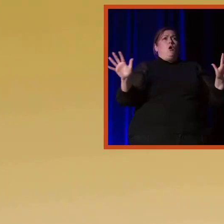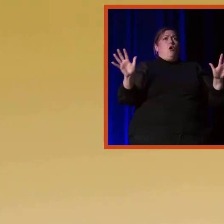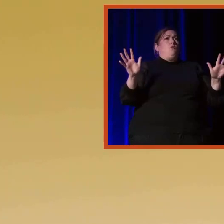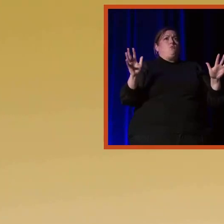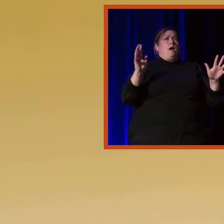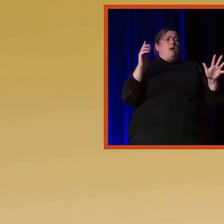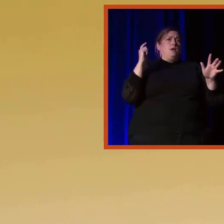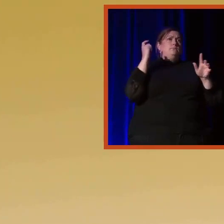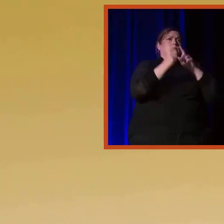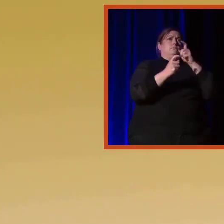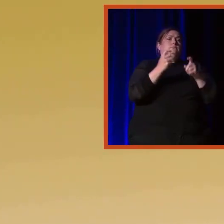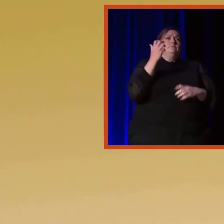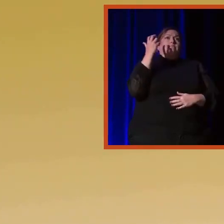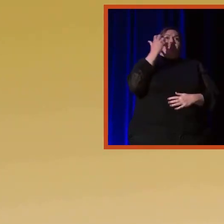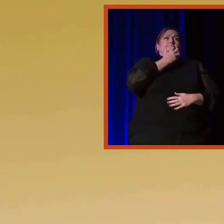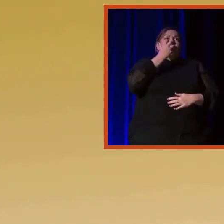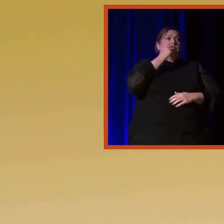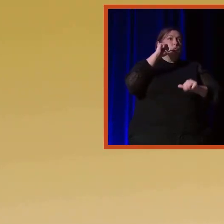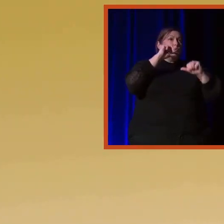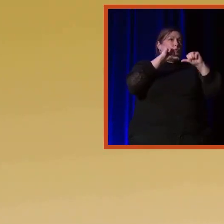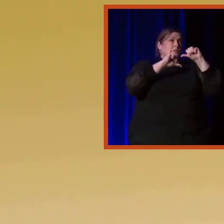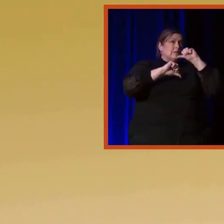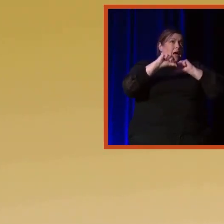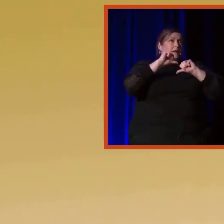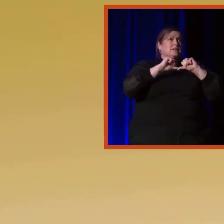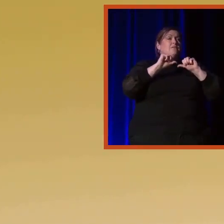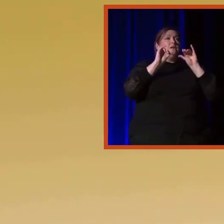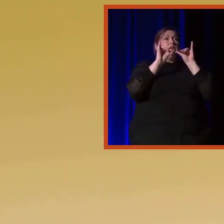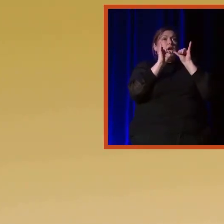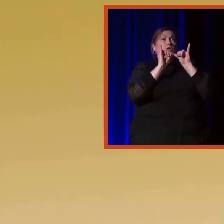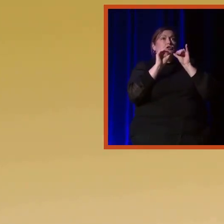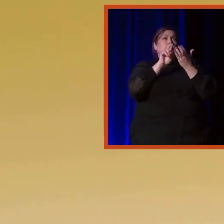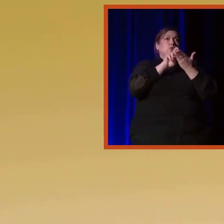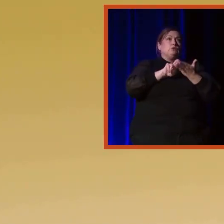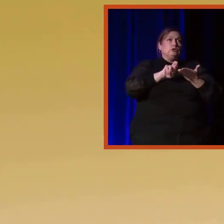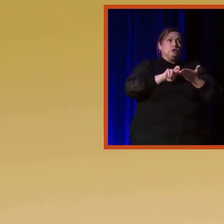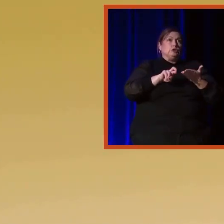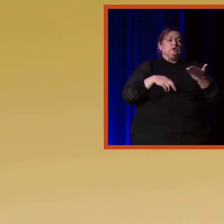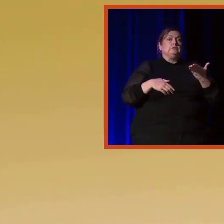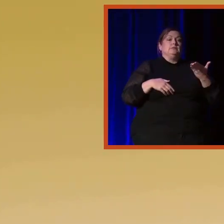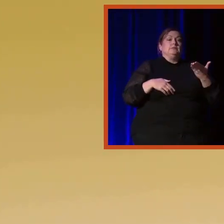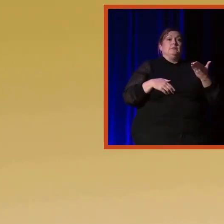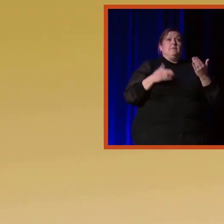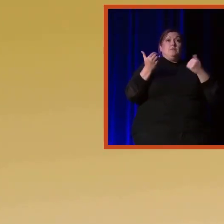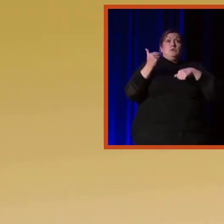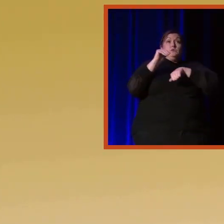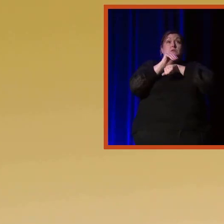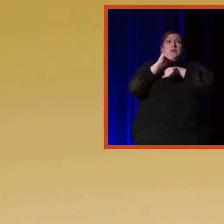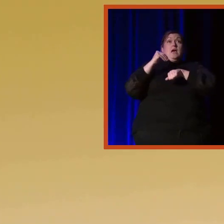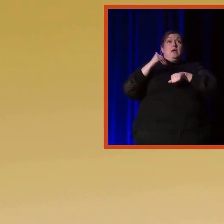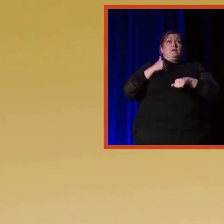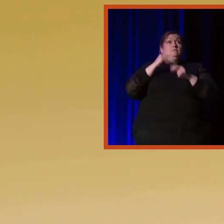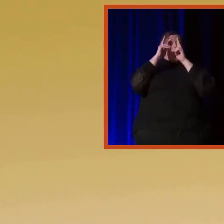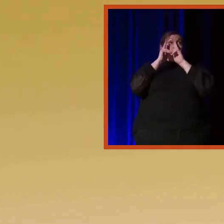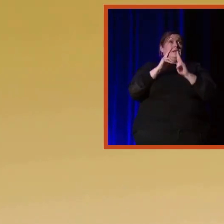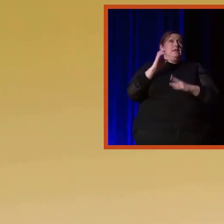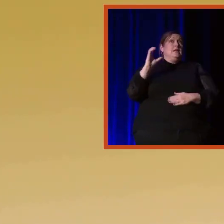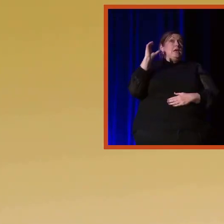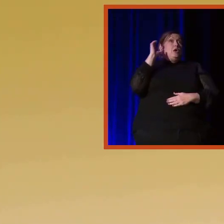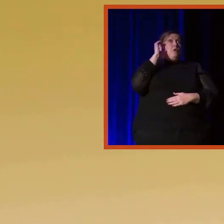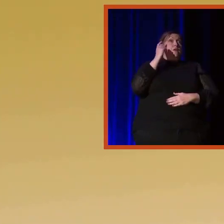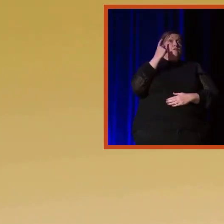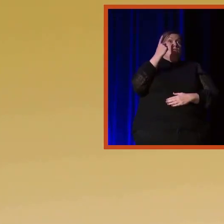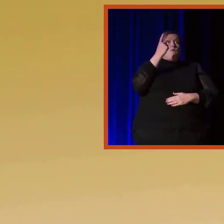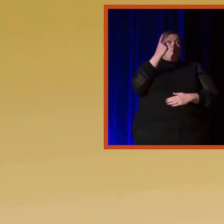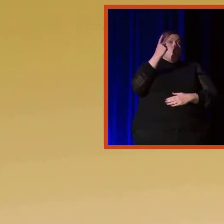outstanding contributions to scientific engineering research. Tonight, we have the privilege of hearing from one